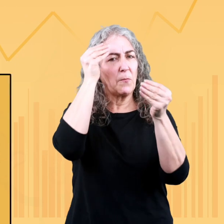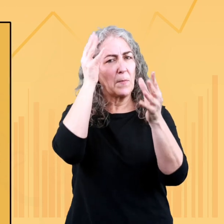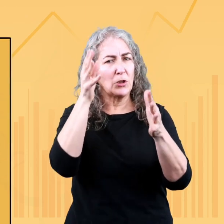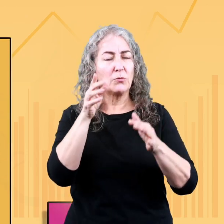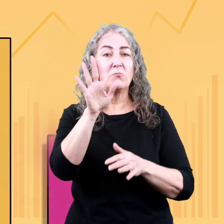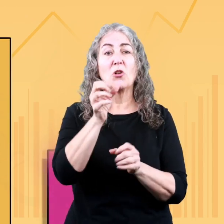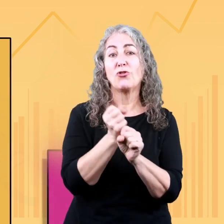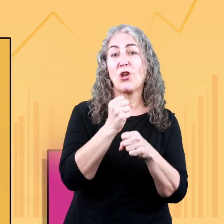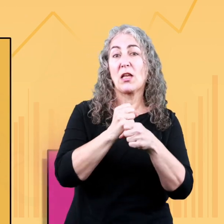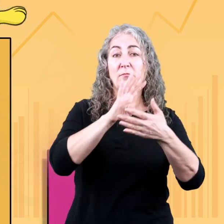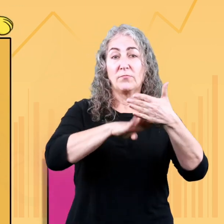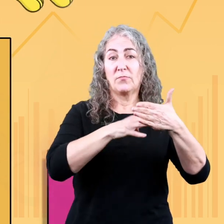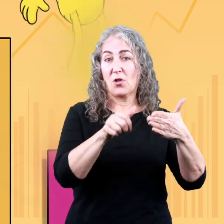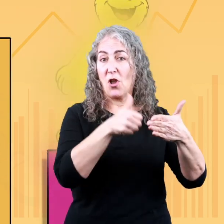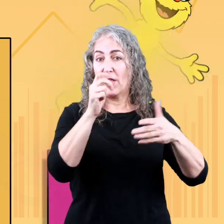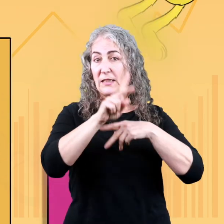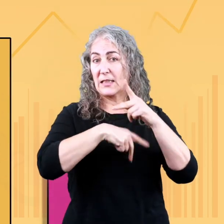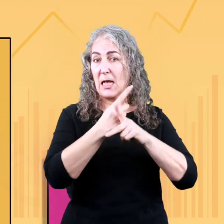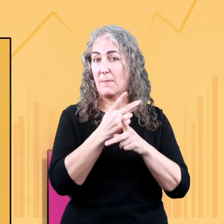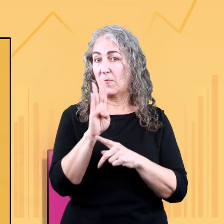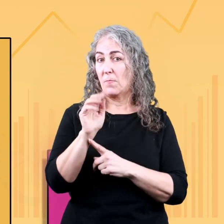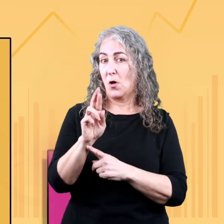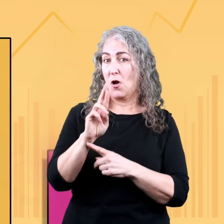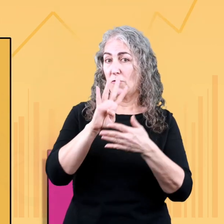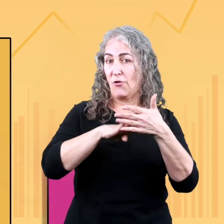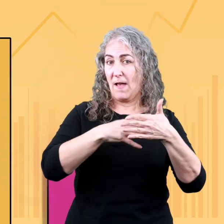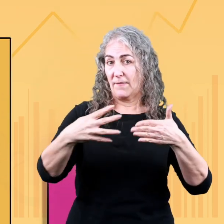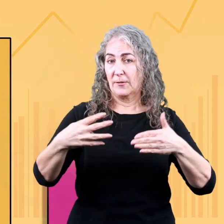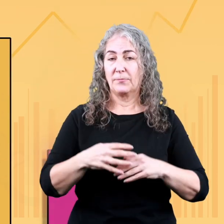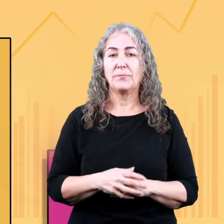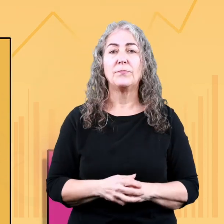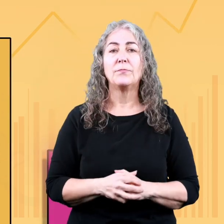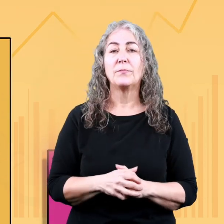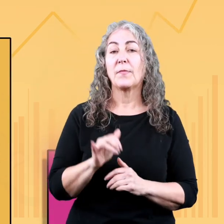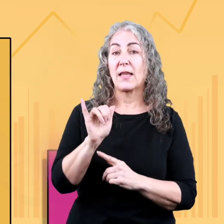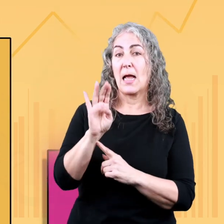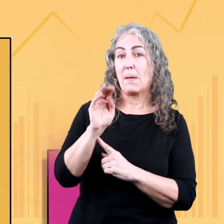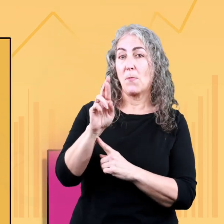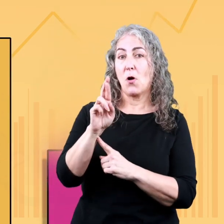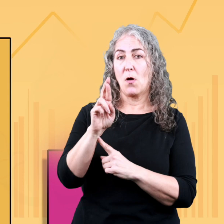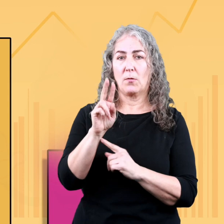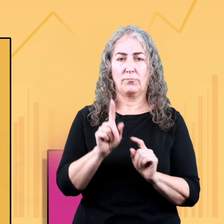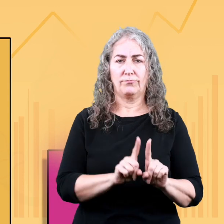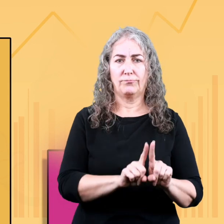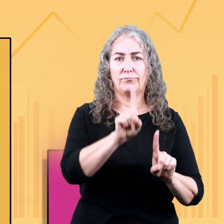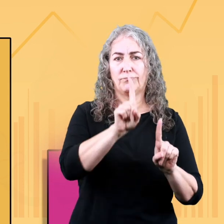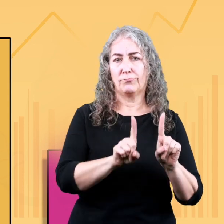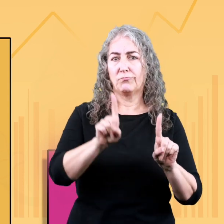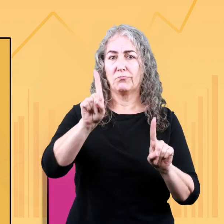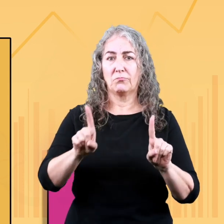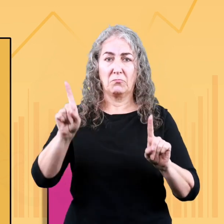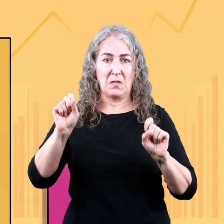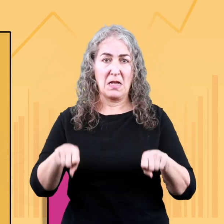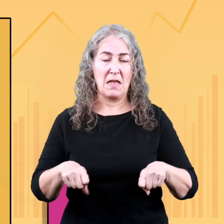Now, let's create another type of bar graph, where the bars are facing the other way.